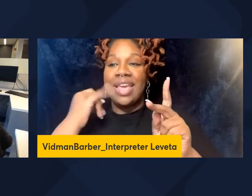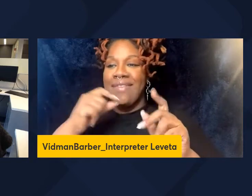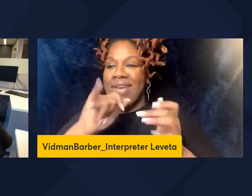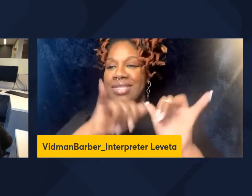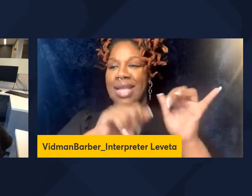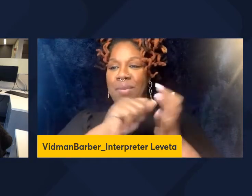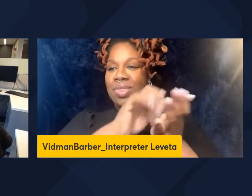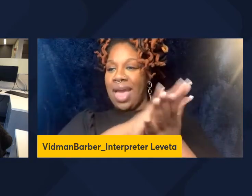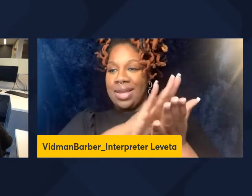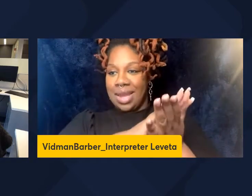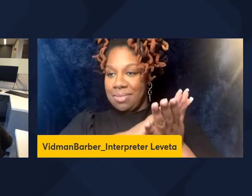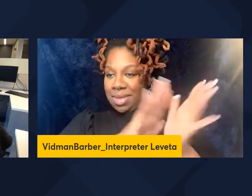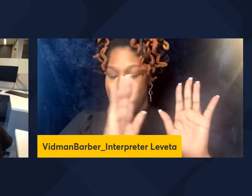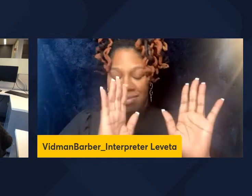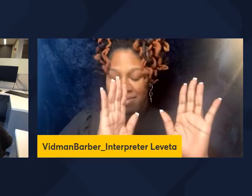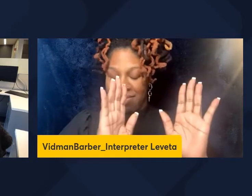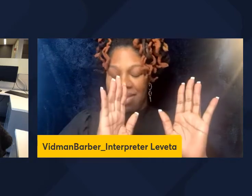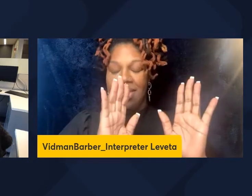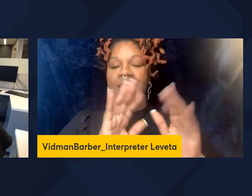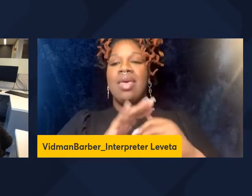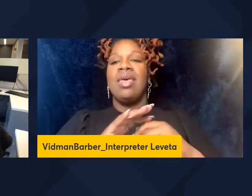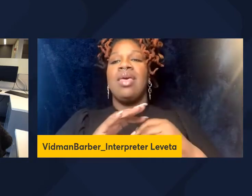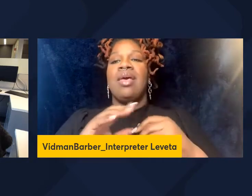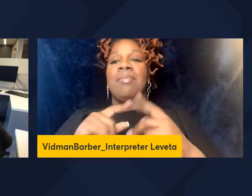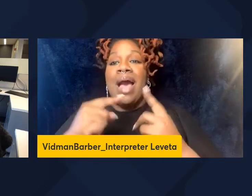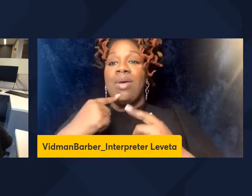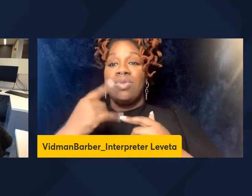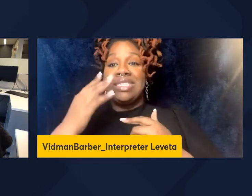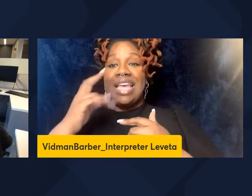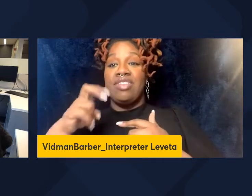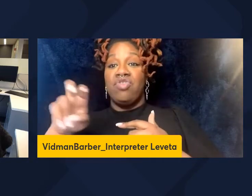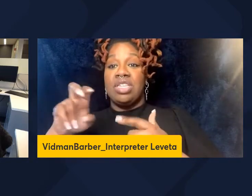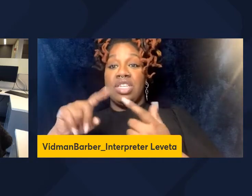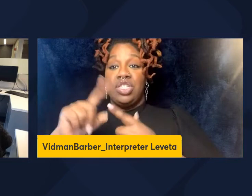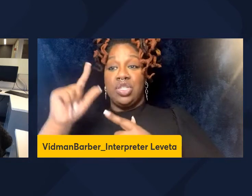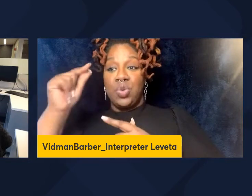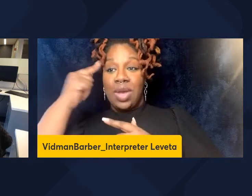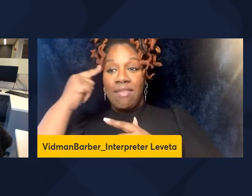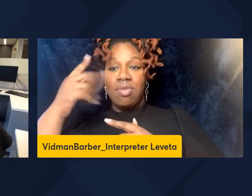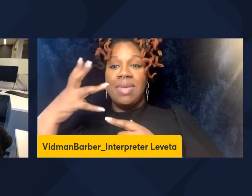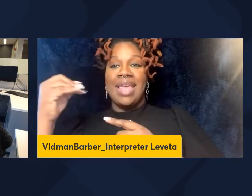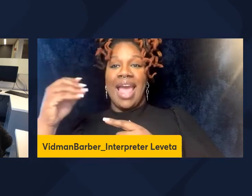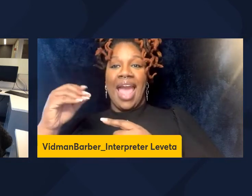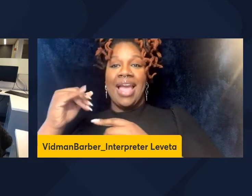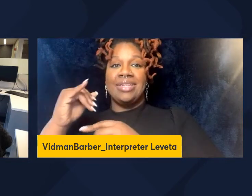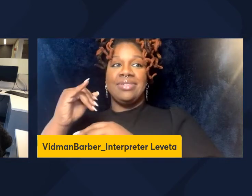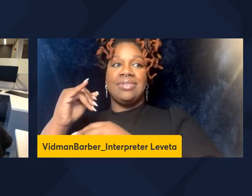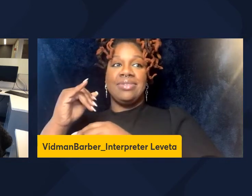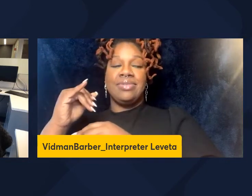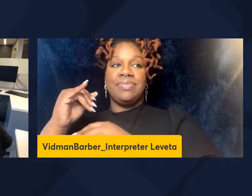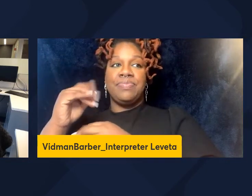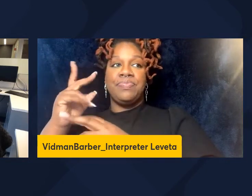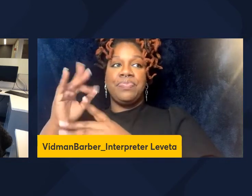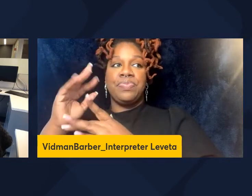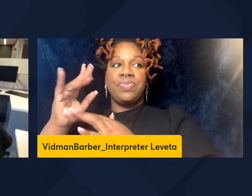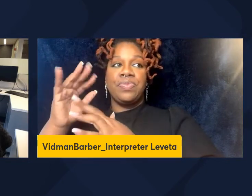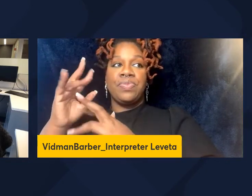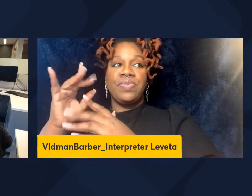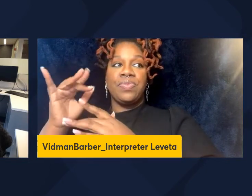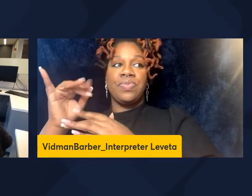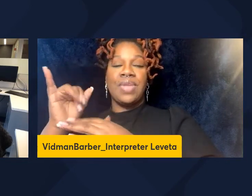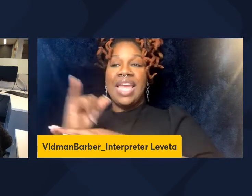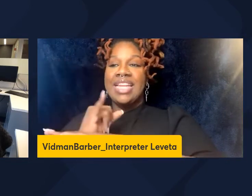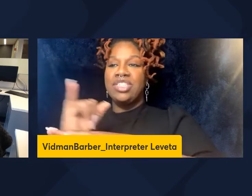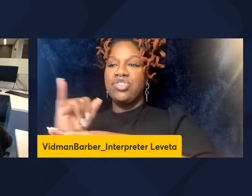So I would say that being in government, being in industry, it's just a different set um,